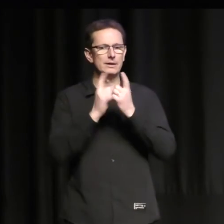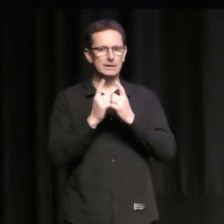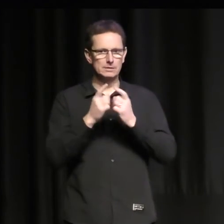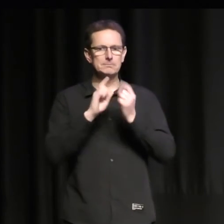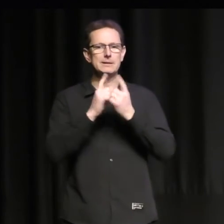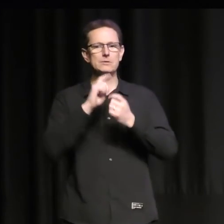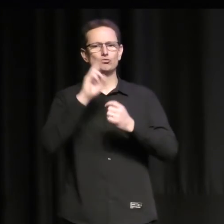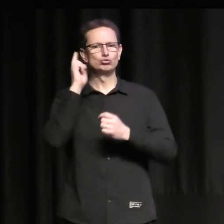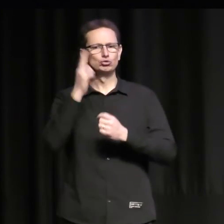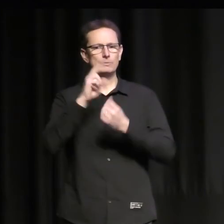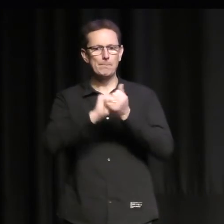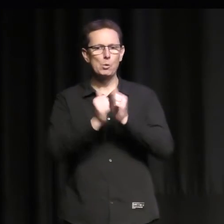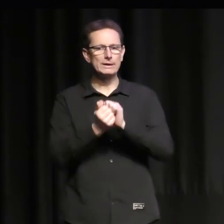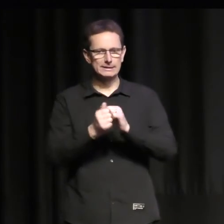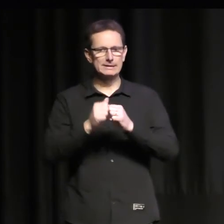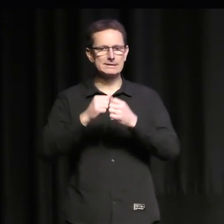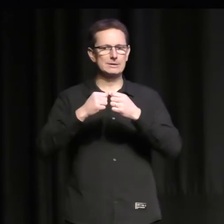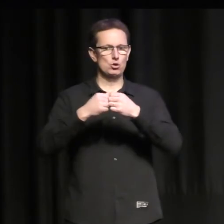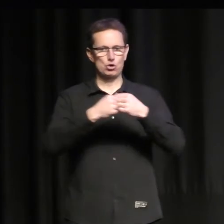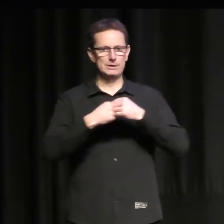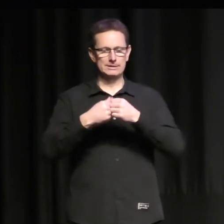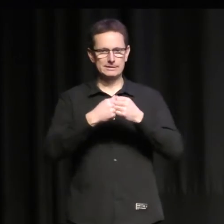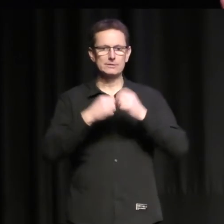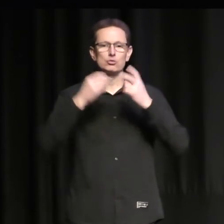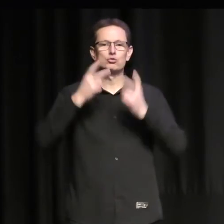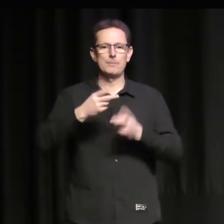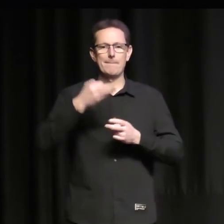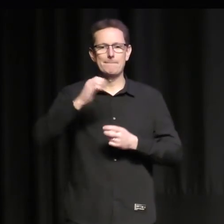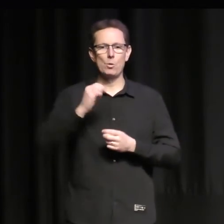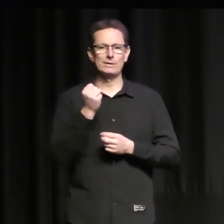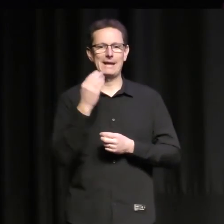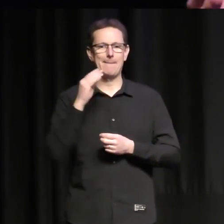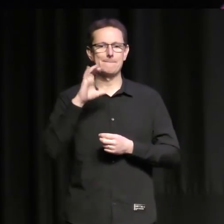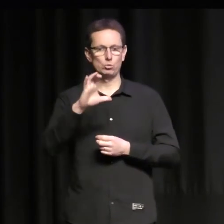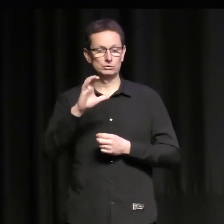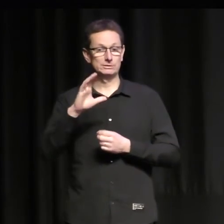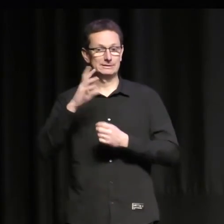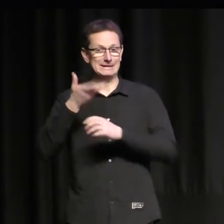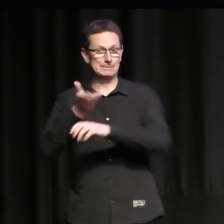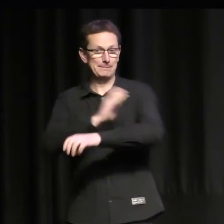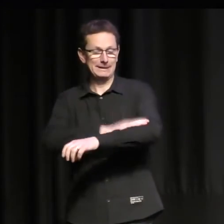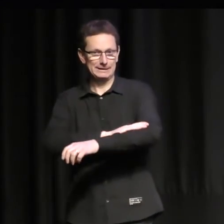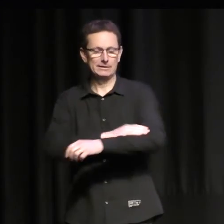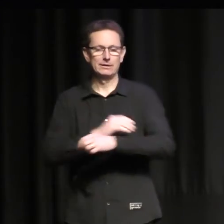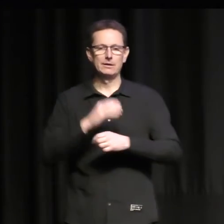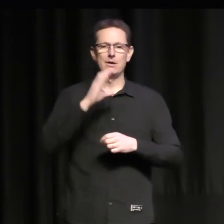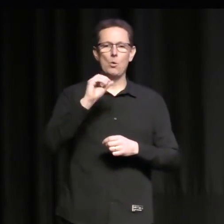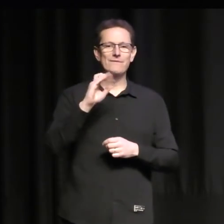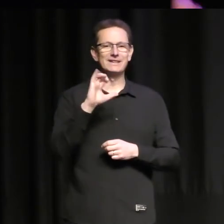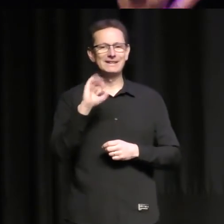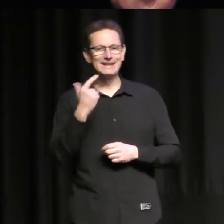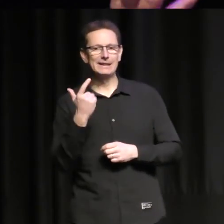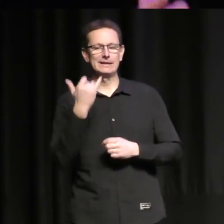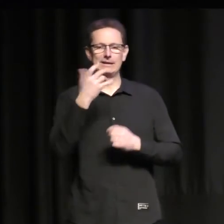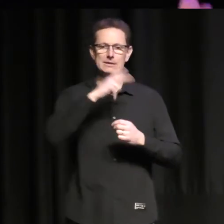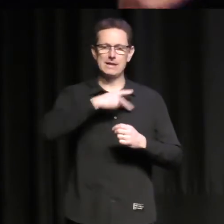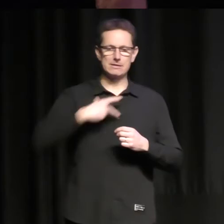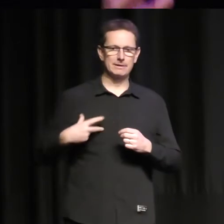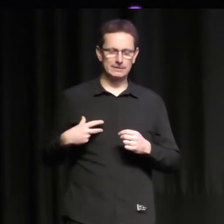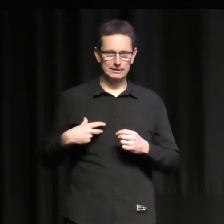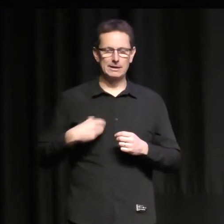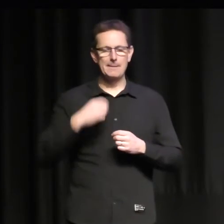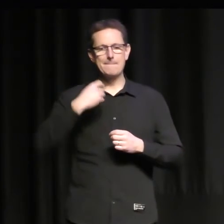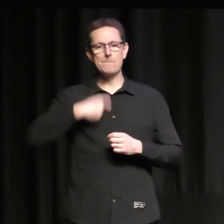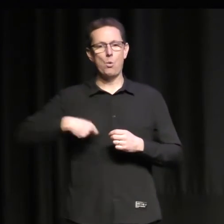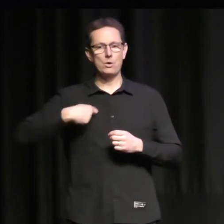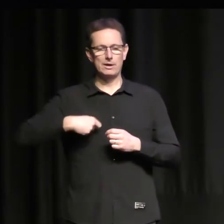movement, like Podemos in Spain, or Alternativet in Denmark, or in Poland, Razem,